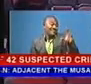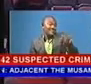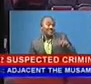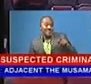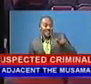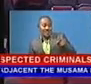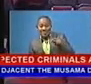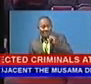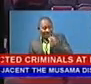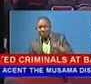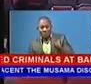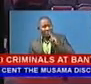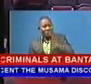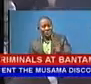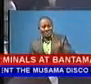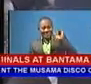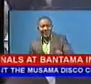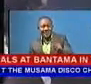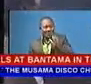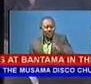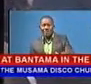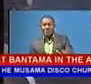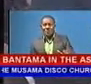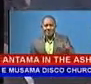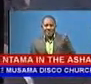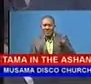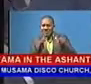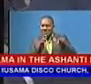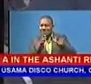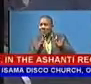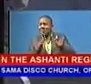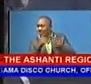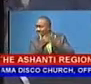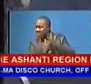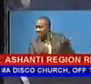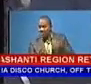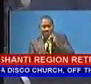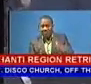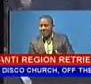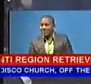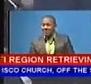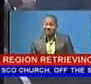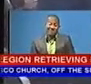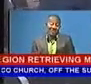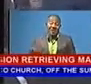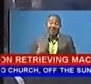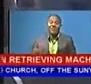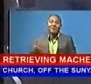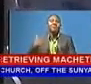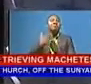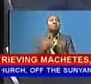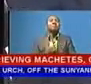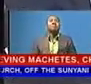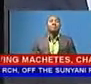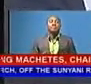That's completely untrue. There are two lists here. There is one list which was the list